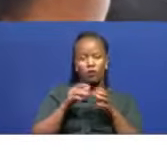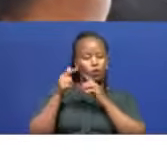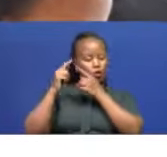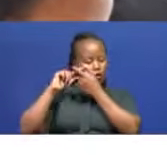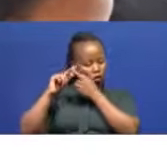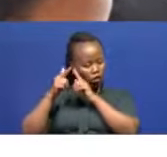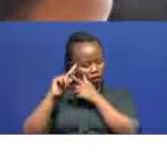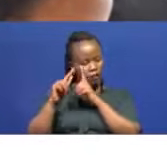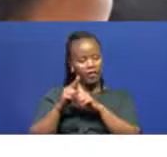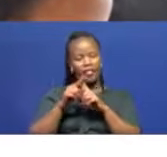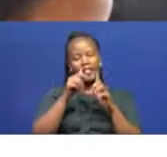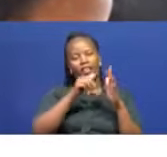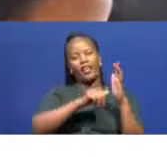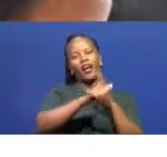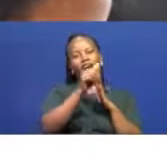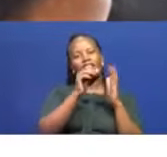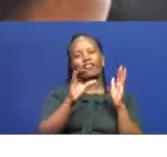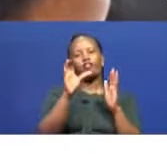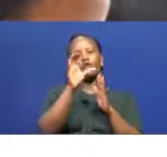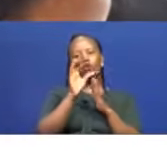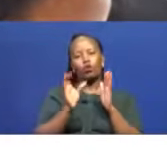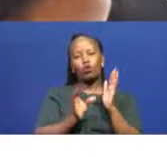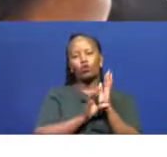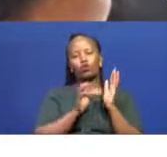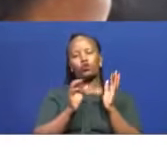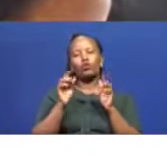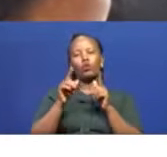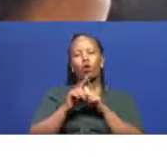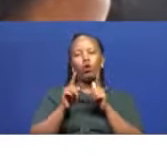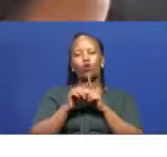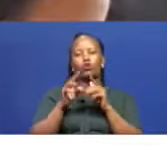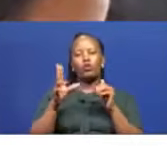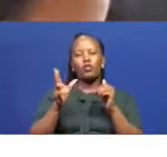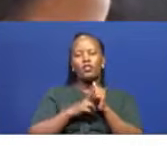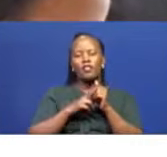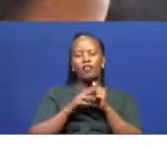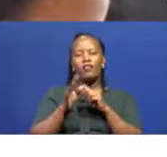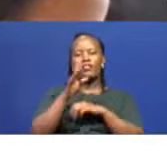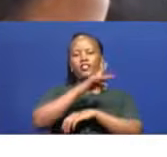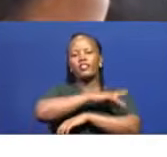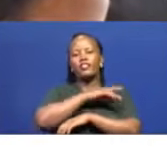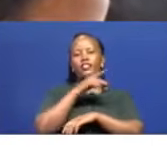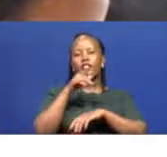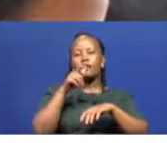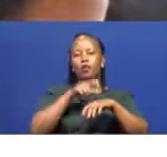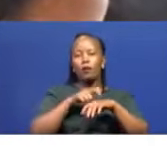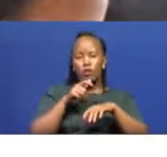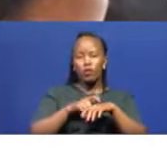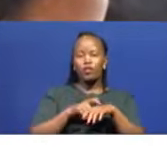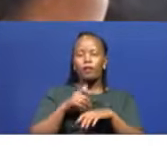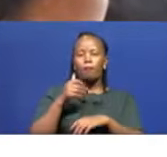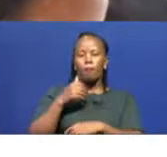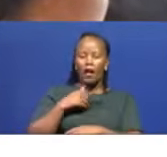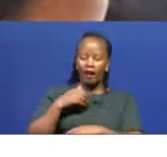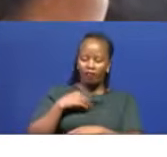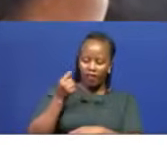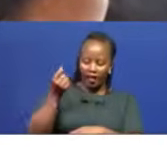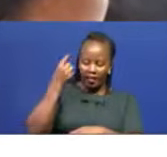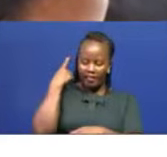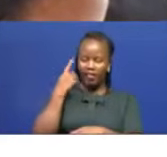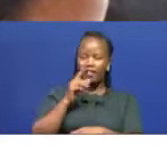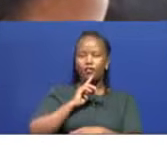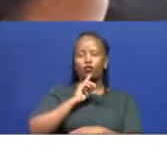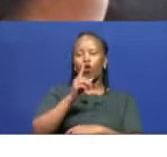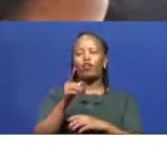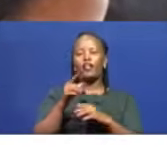contemplated under the Constitution, and that the 7 days period for impeachment provided for under Standing Orders 64-2B